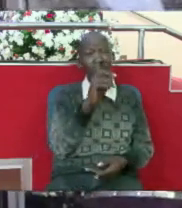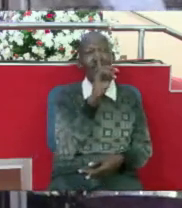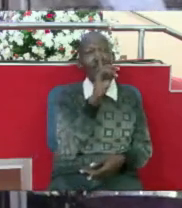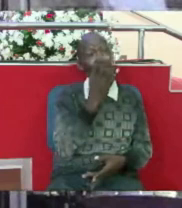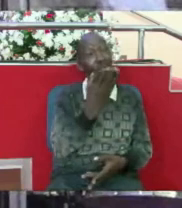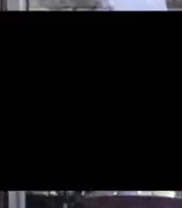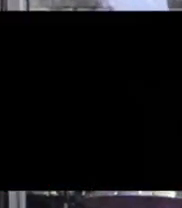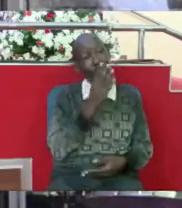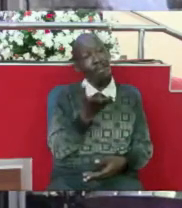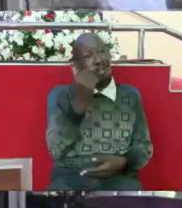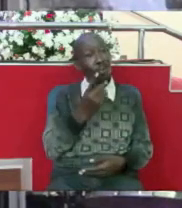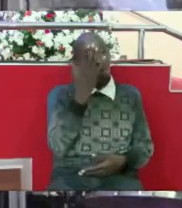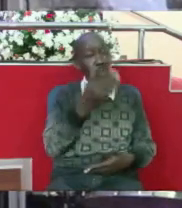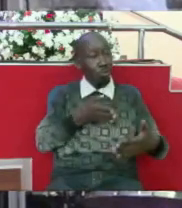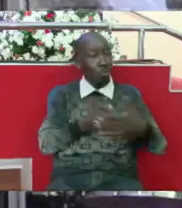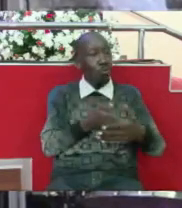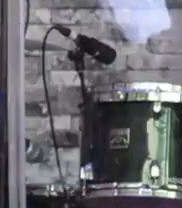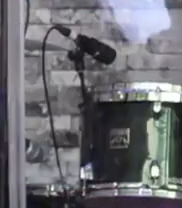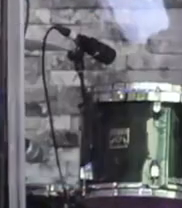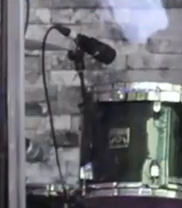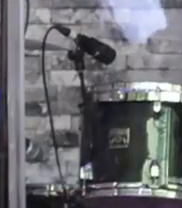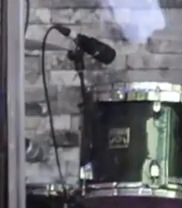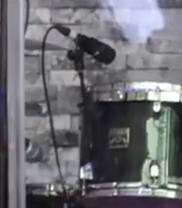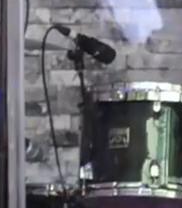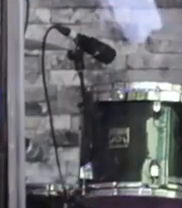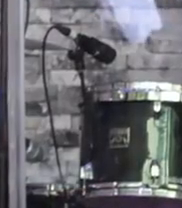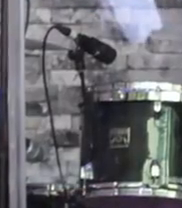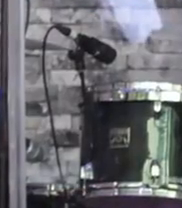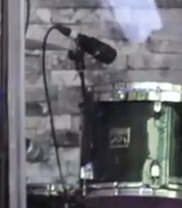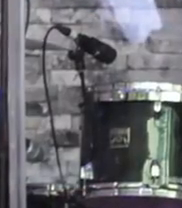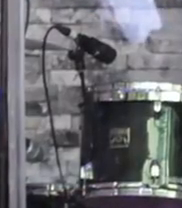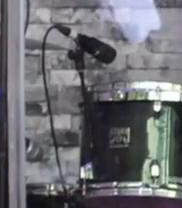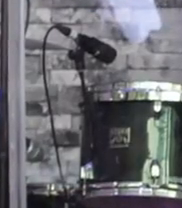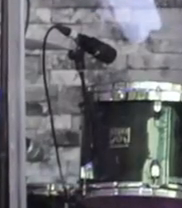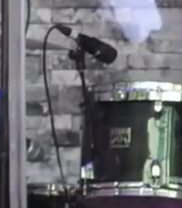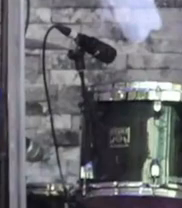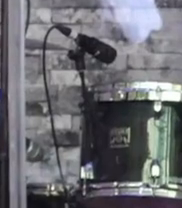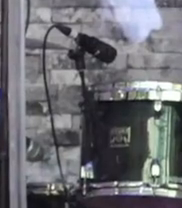What prevents you from having it? Ni nini nakuzuia kupata?